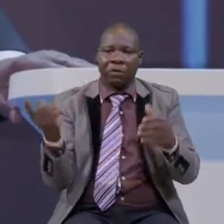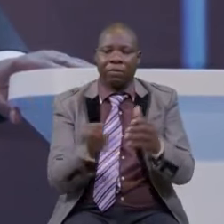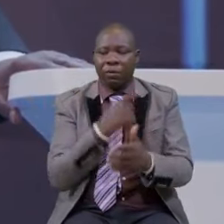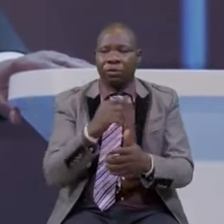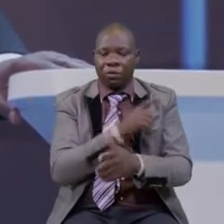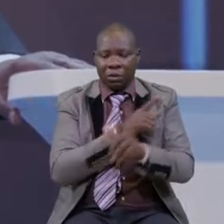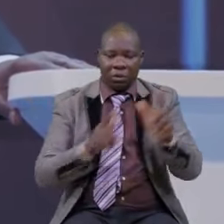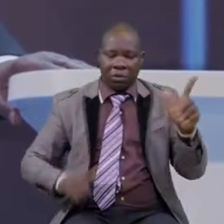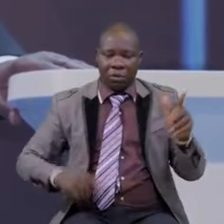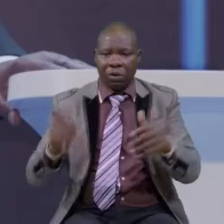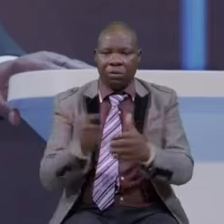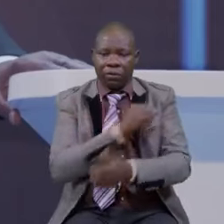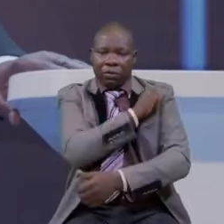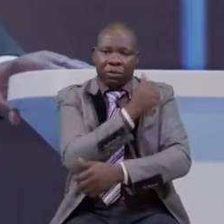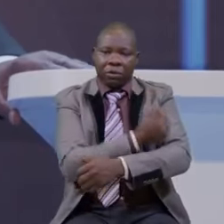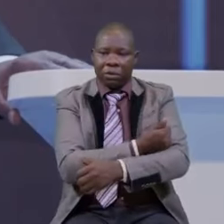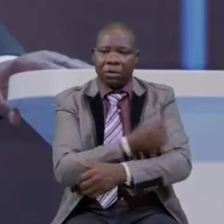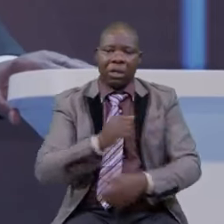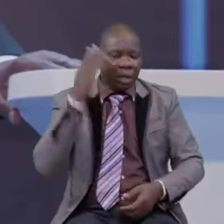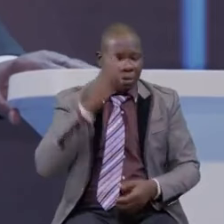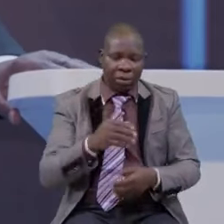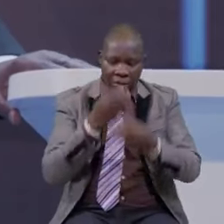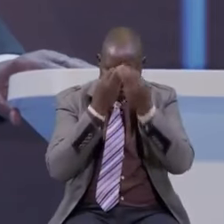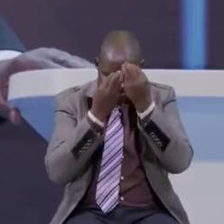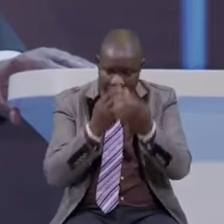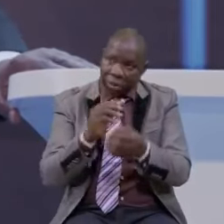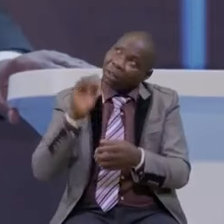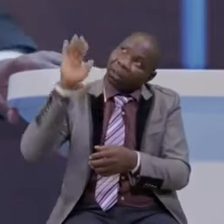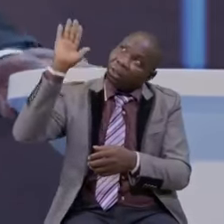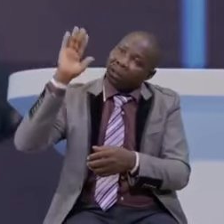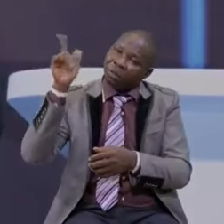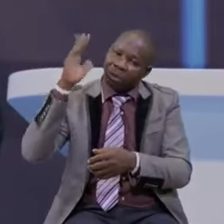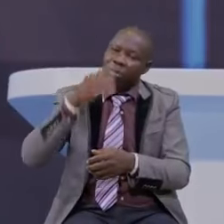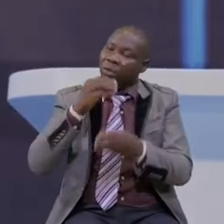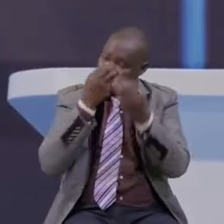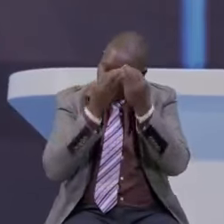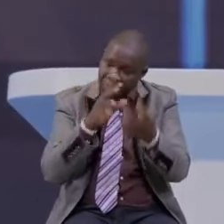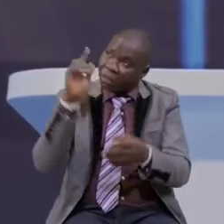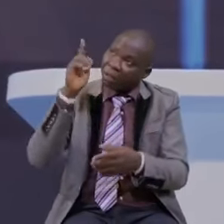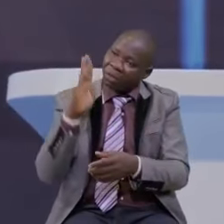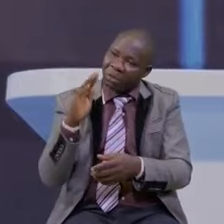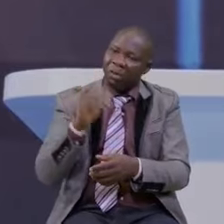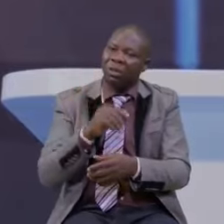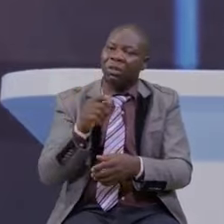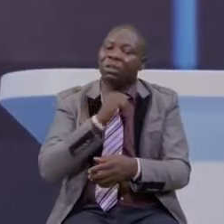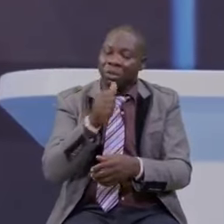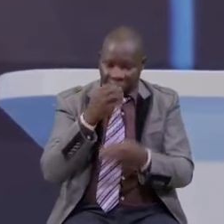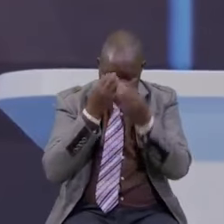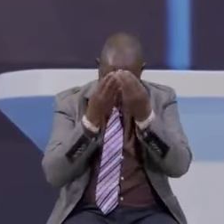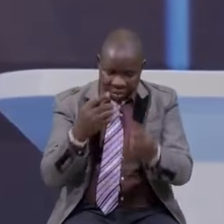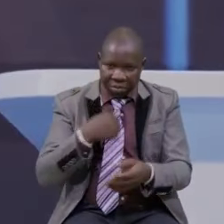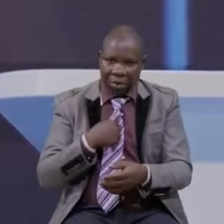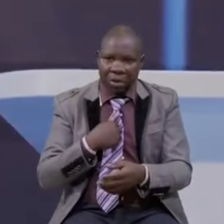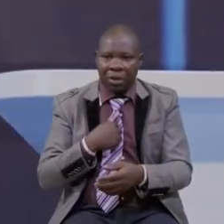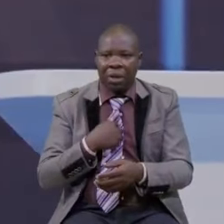authority. And we're obeying him. You obey God, you don't obey me. No mercy. Have mercy